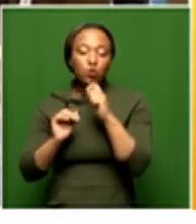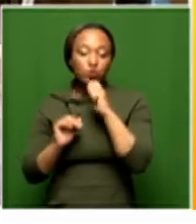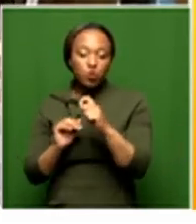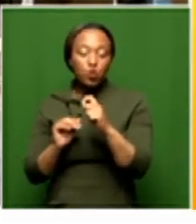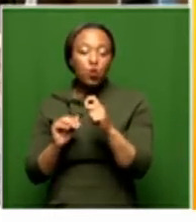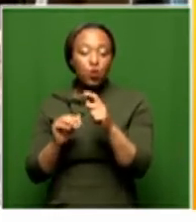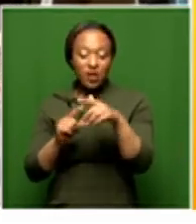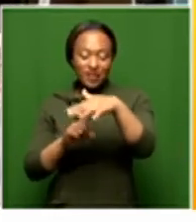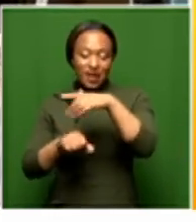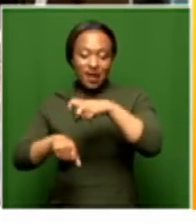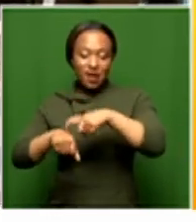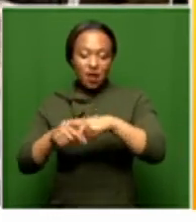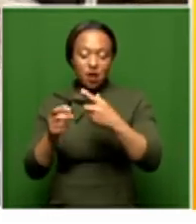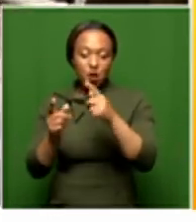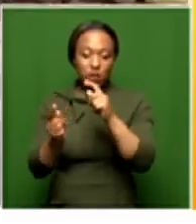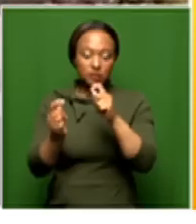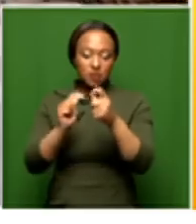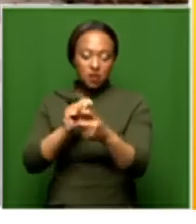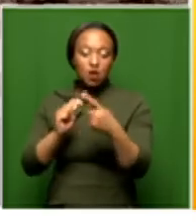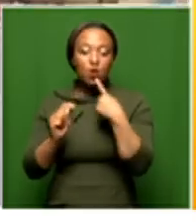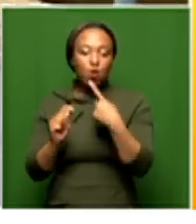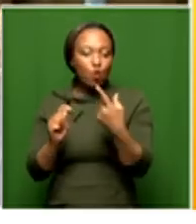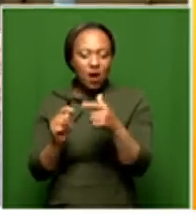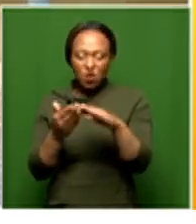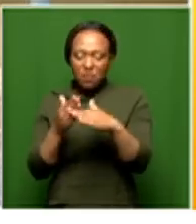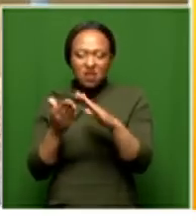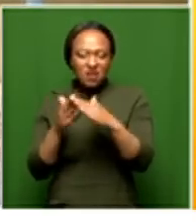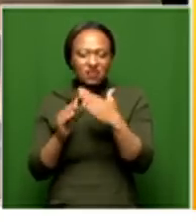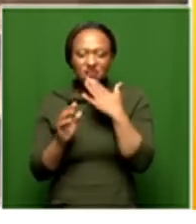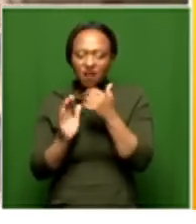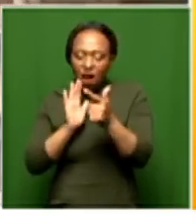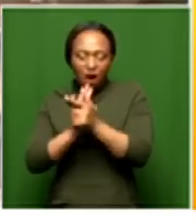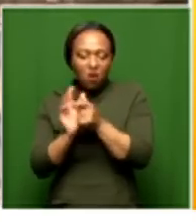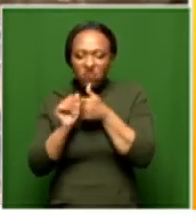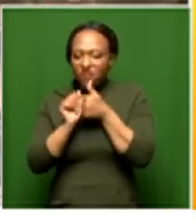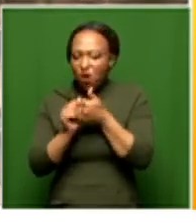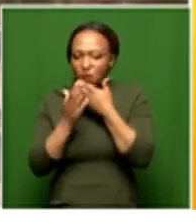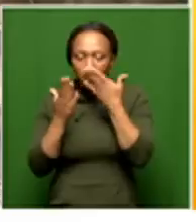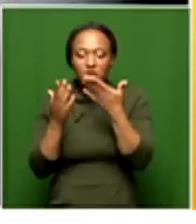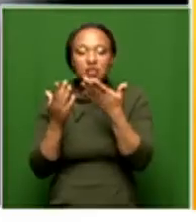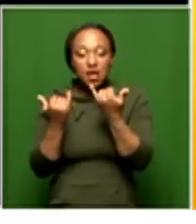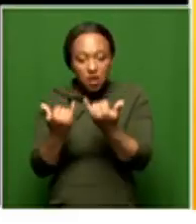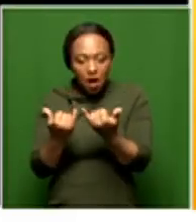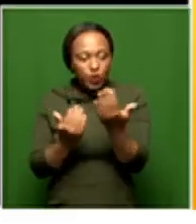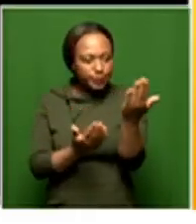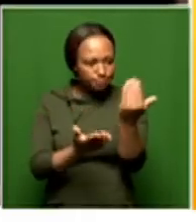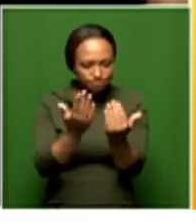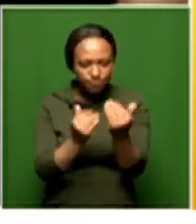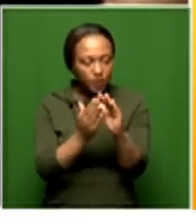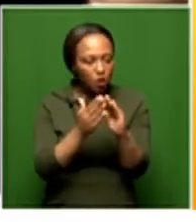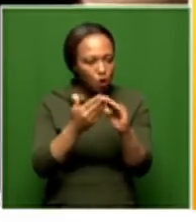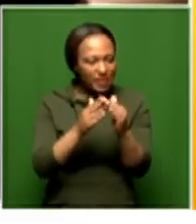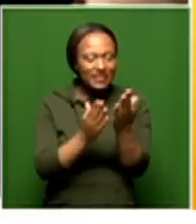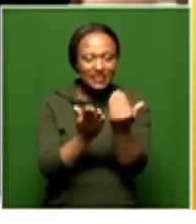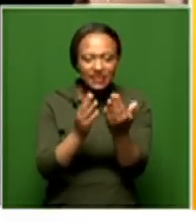into that era of being characterized as a lawless society. And we're now mobilizing our communities to say public